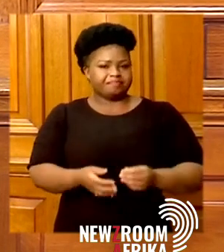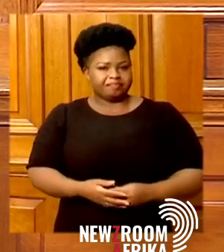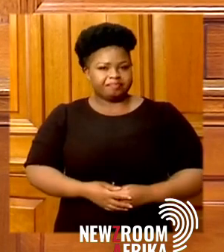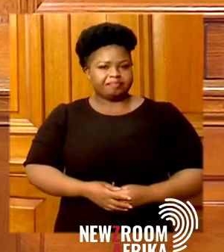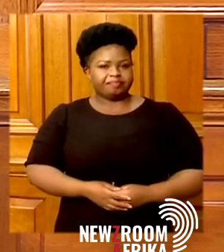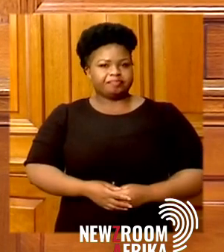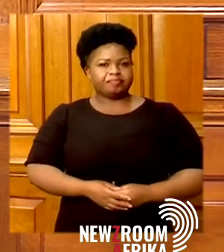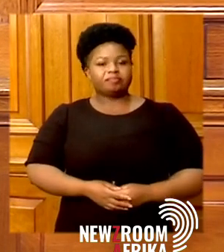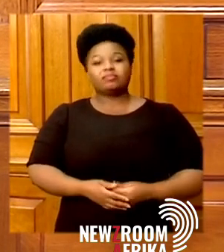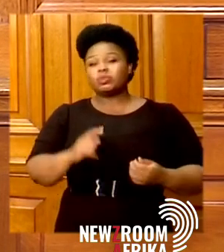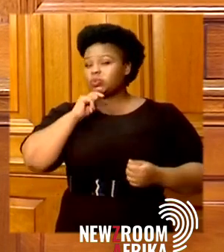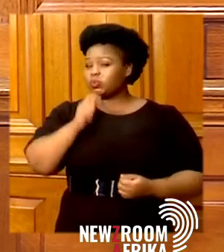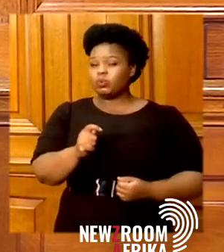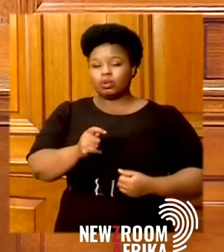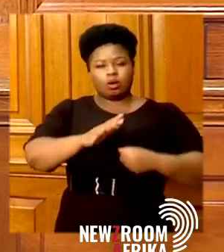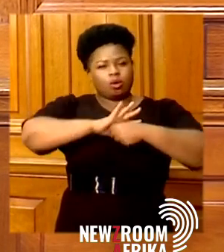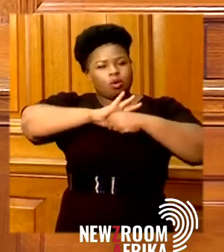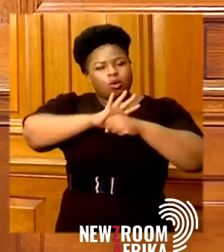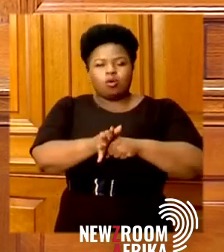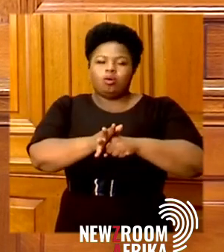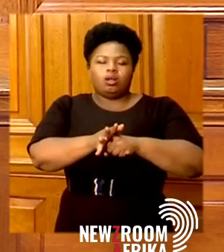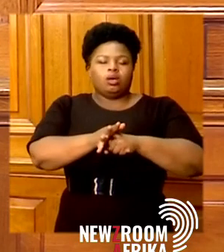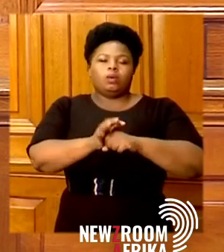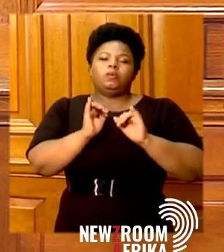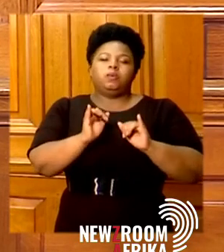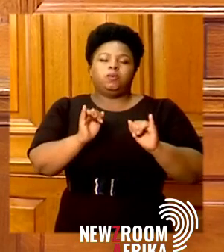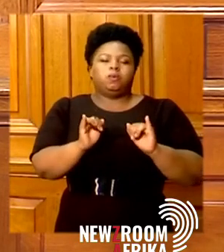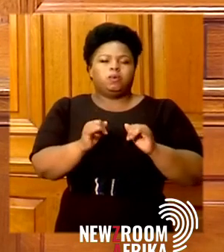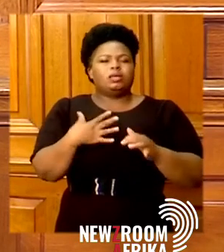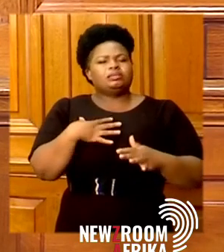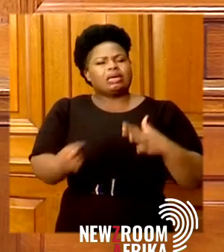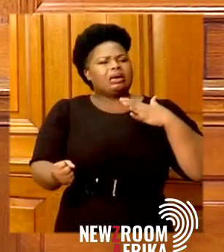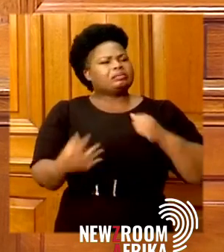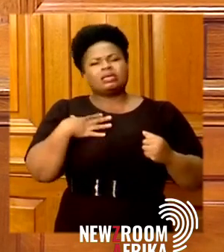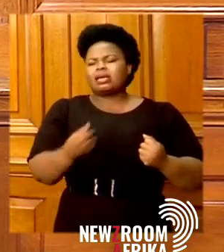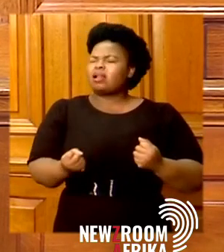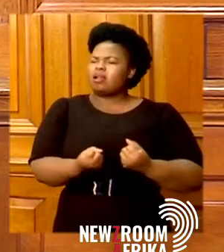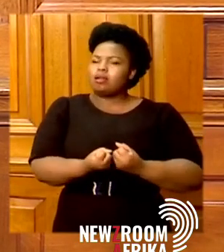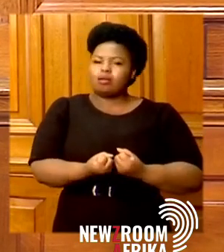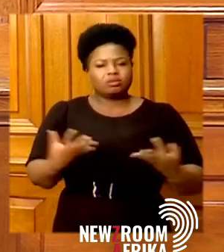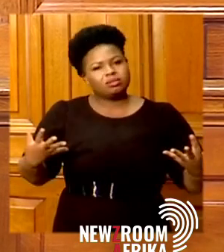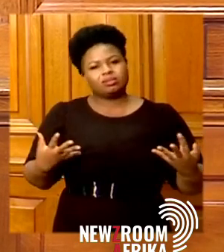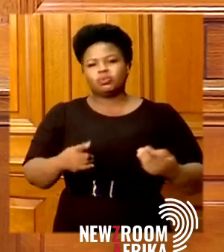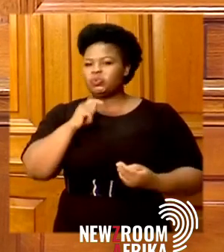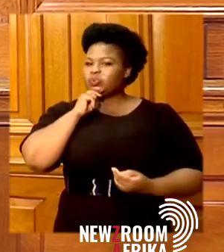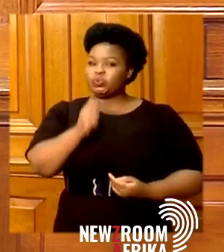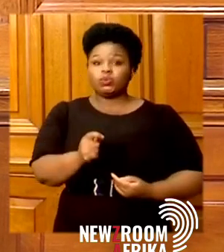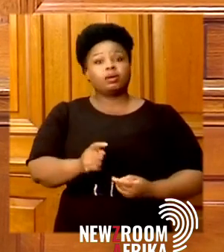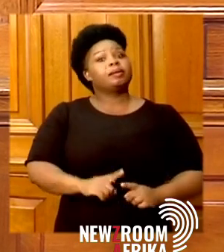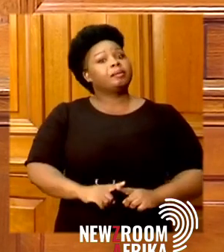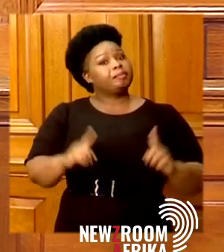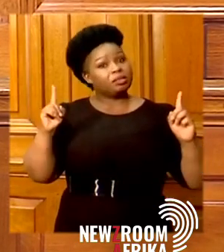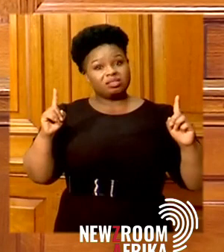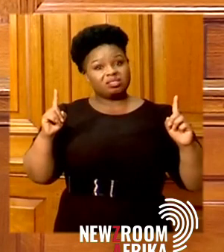taken much from us, but it has also taken a lot from us, but it has